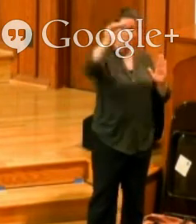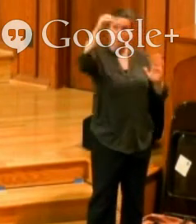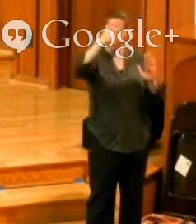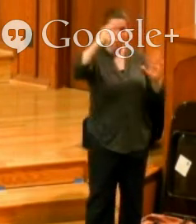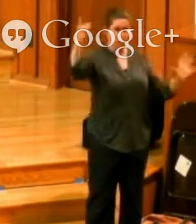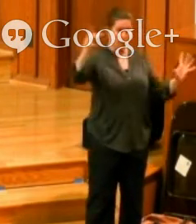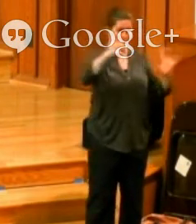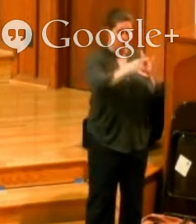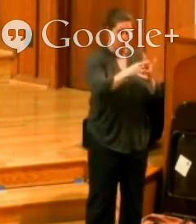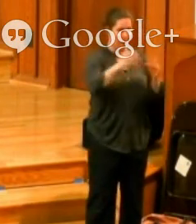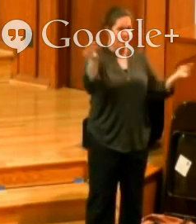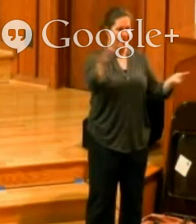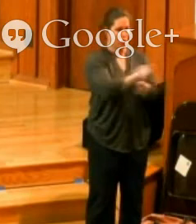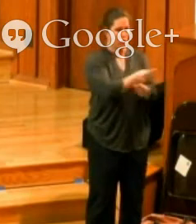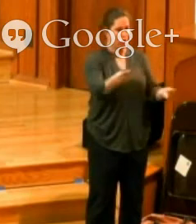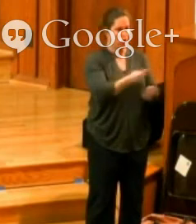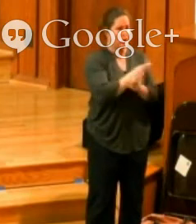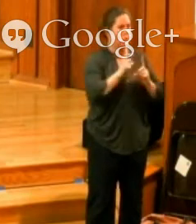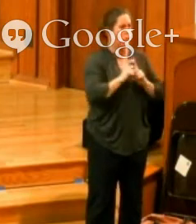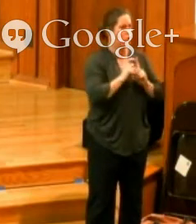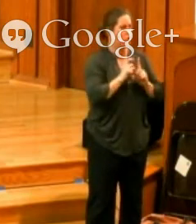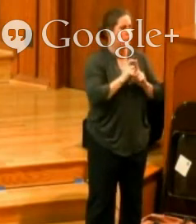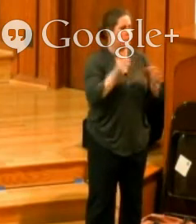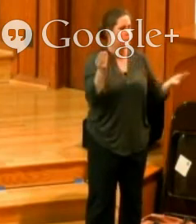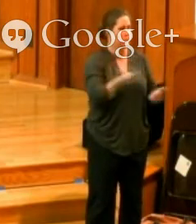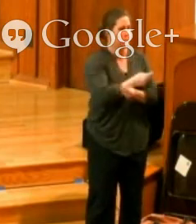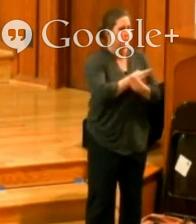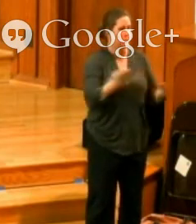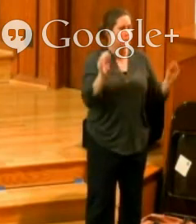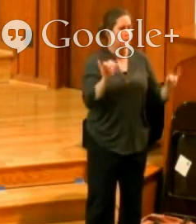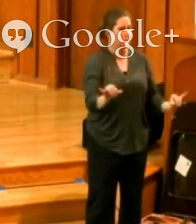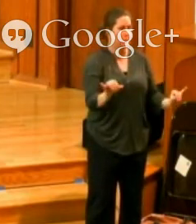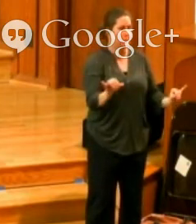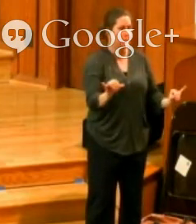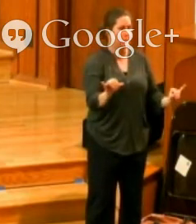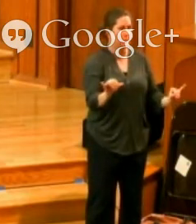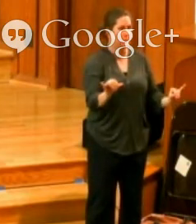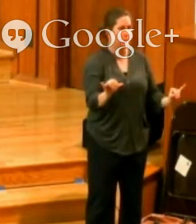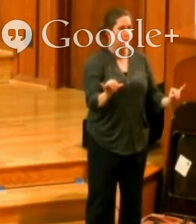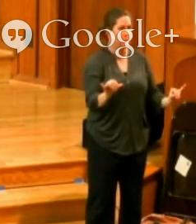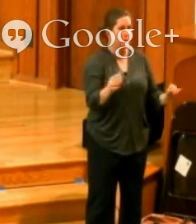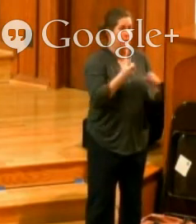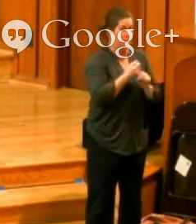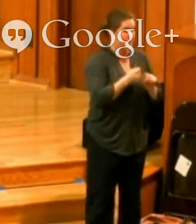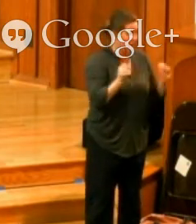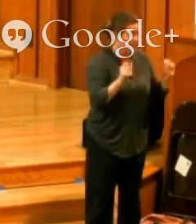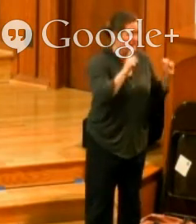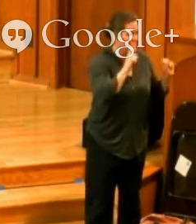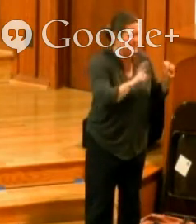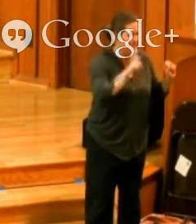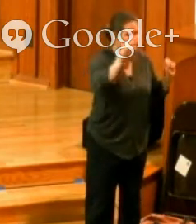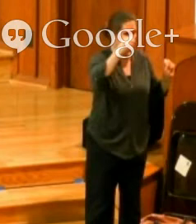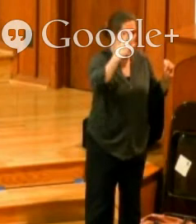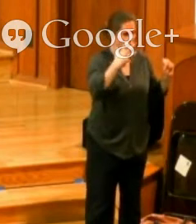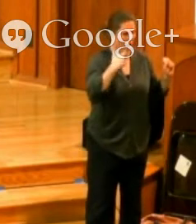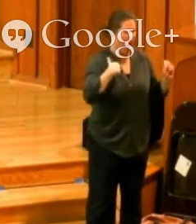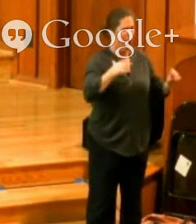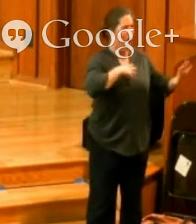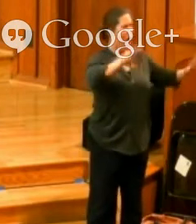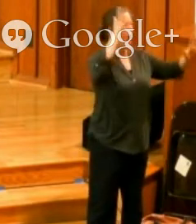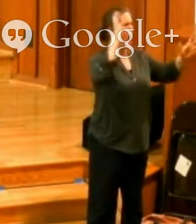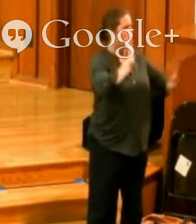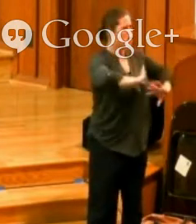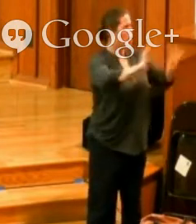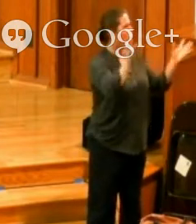more interchangeable terms. Salvation has always been by grace, but one may protest, no way. They were saved